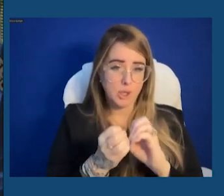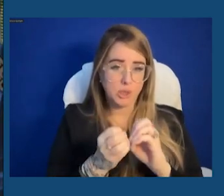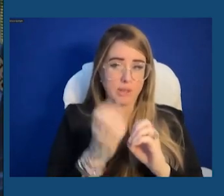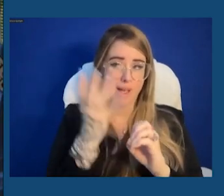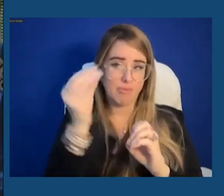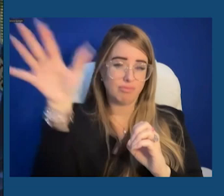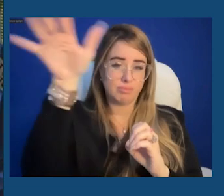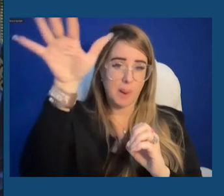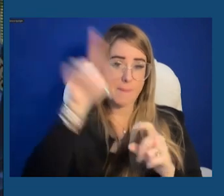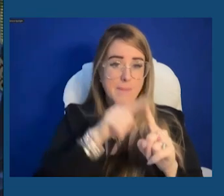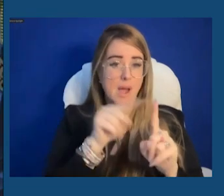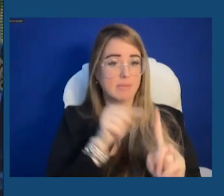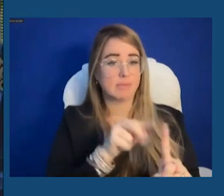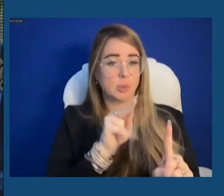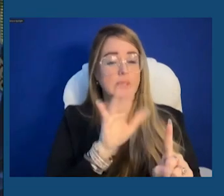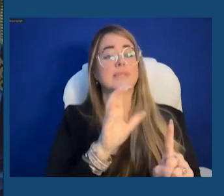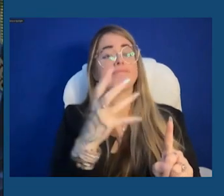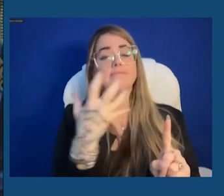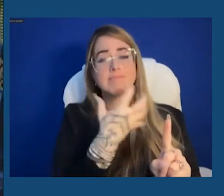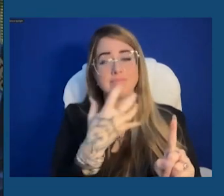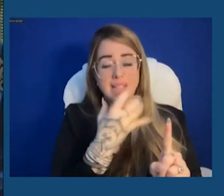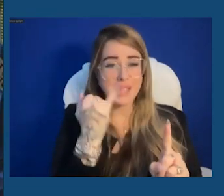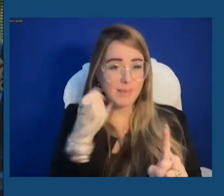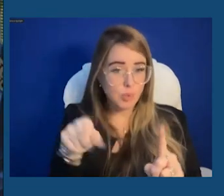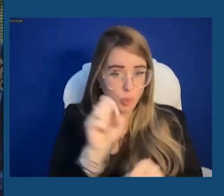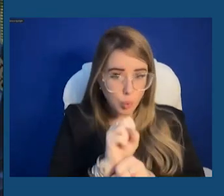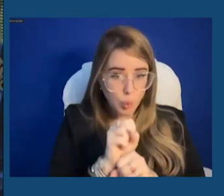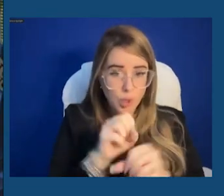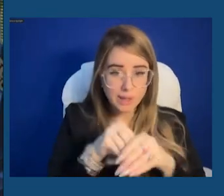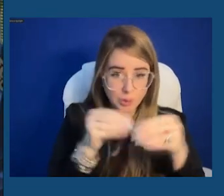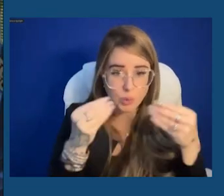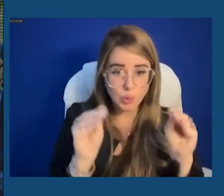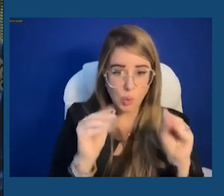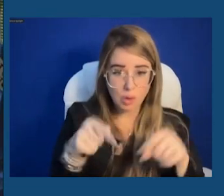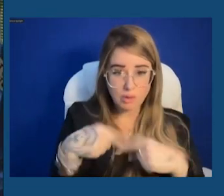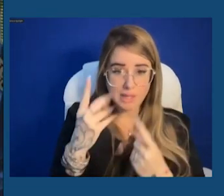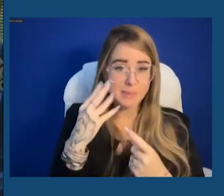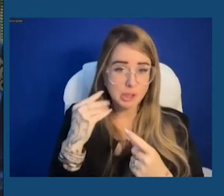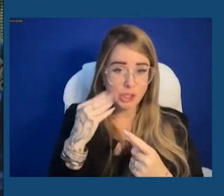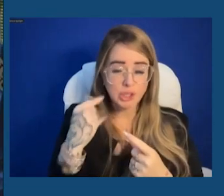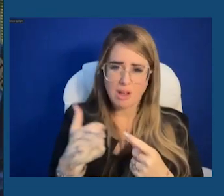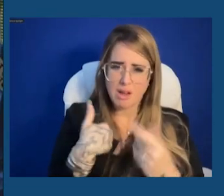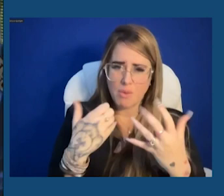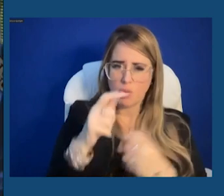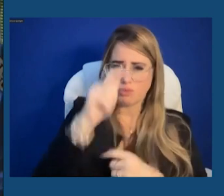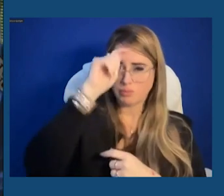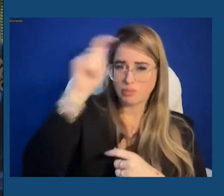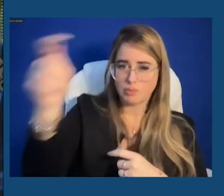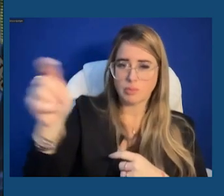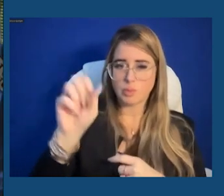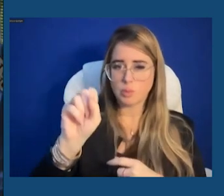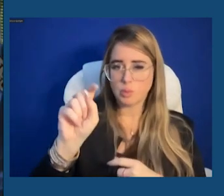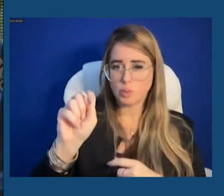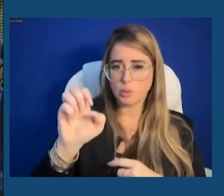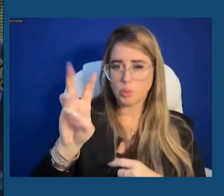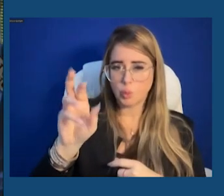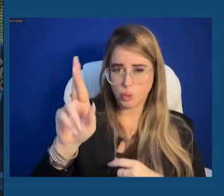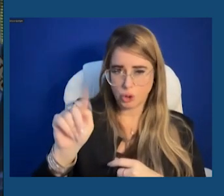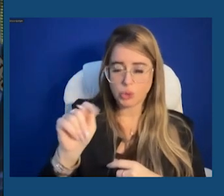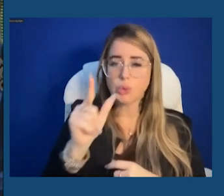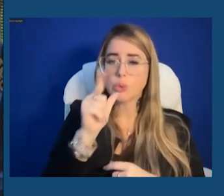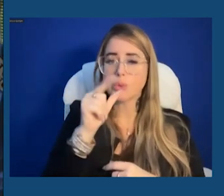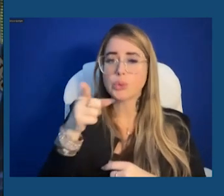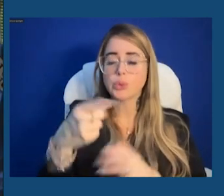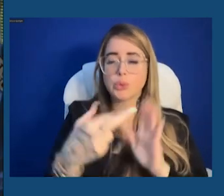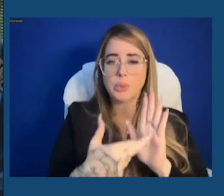in retail in the city, and I want to recognize Stuart Applebaum for representing the retail workers here, and